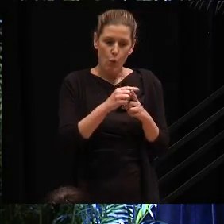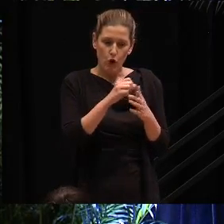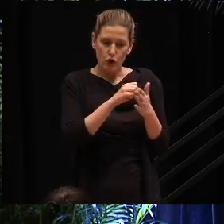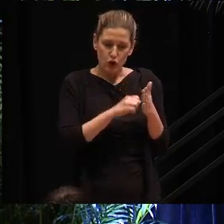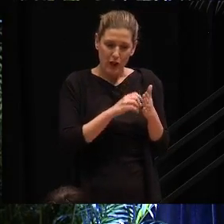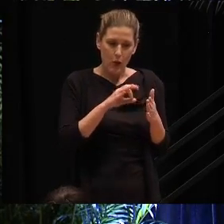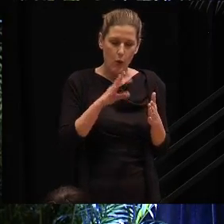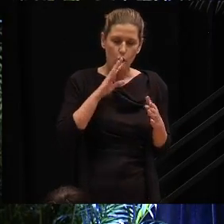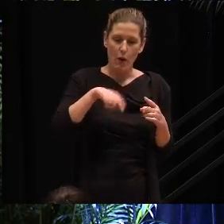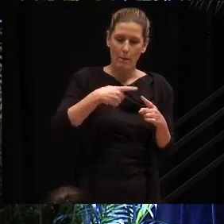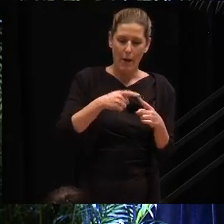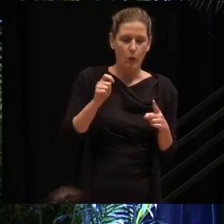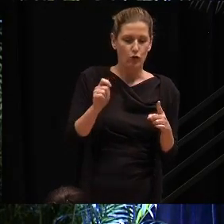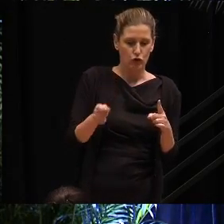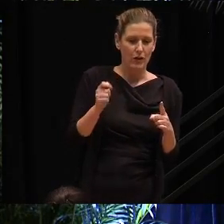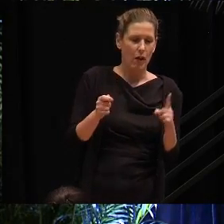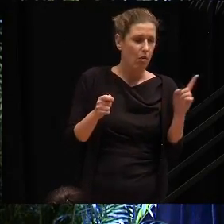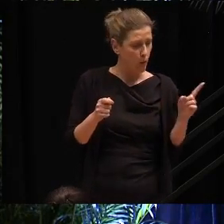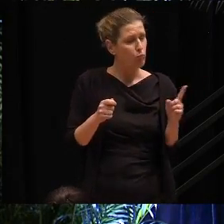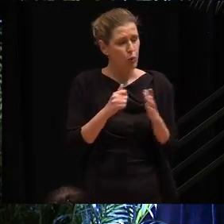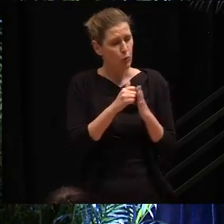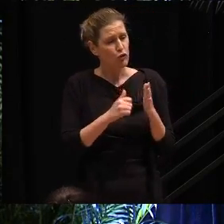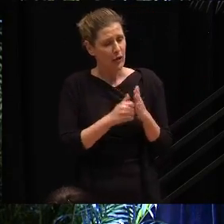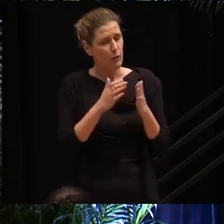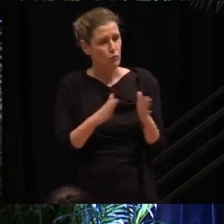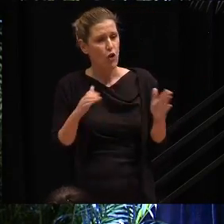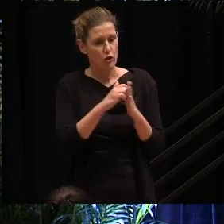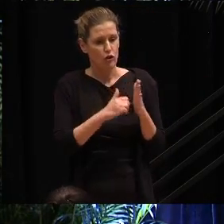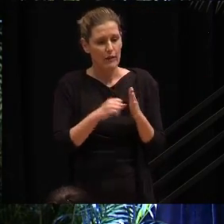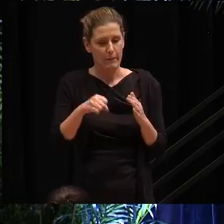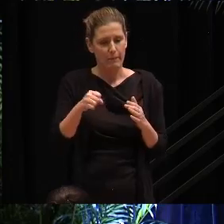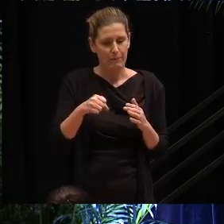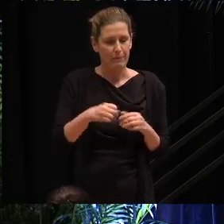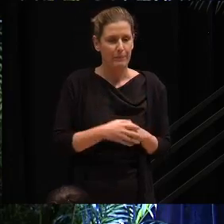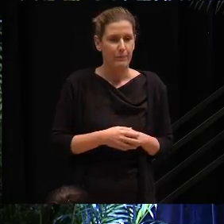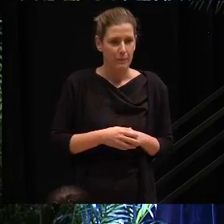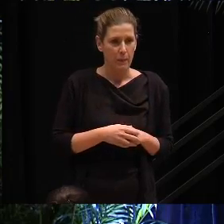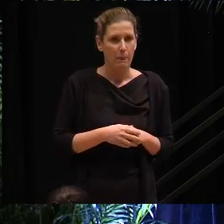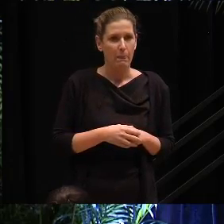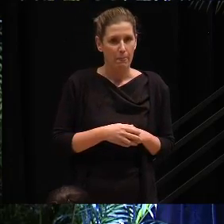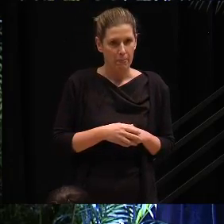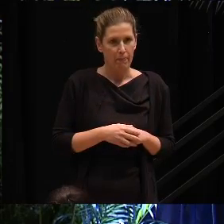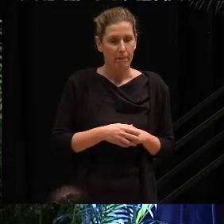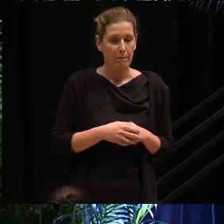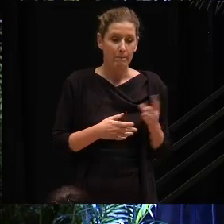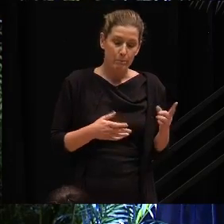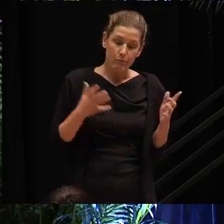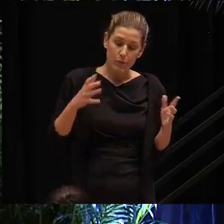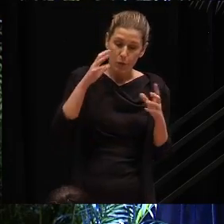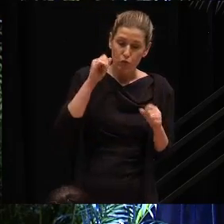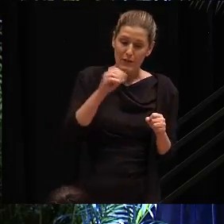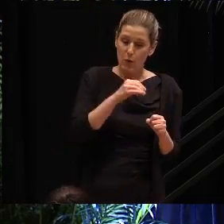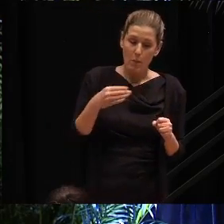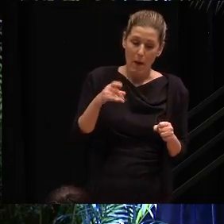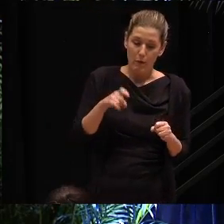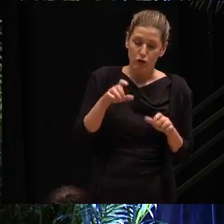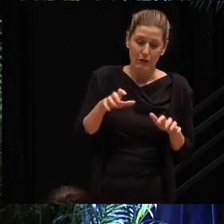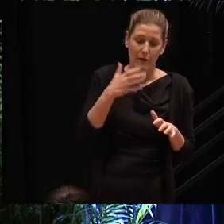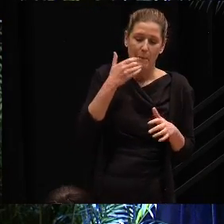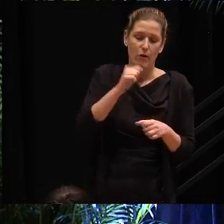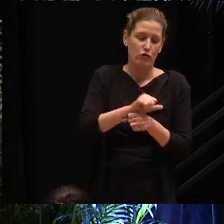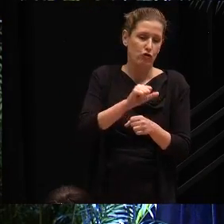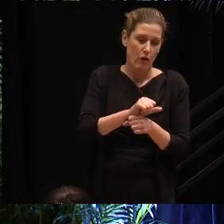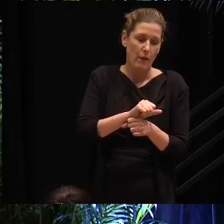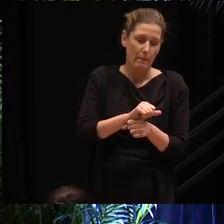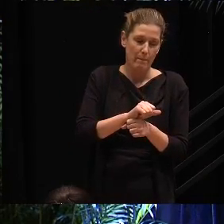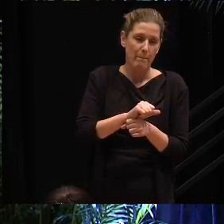judicial, Merrick Garland and the broader agenda. And again, so President Obama should have done a better job